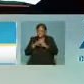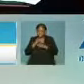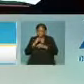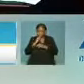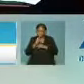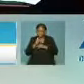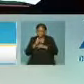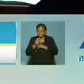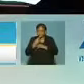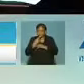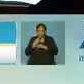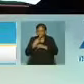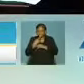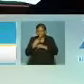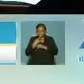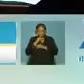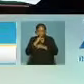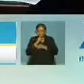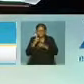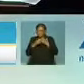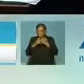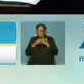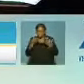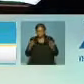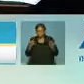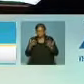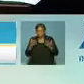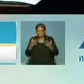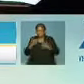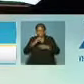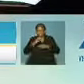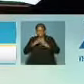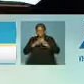foreign. The PLP MP went further to extend condolences to the